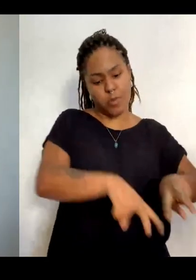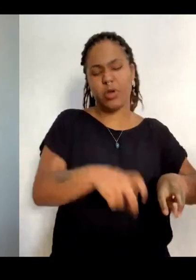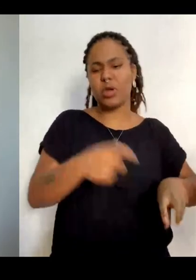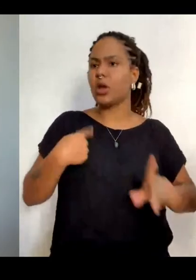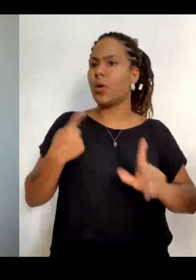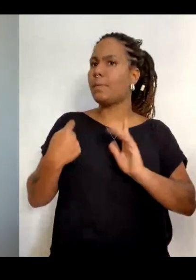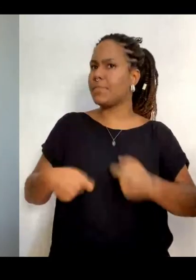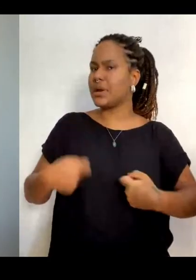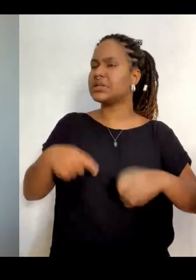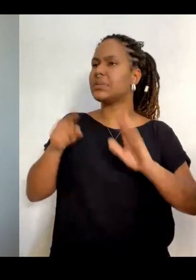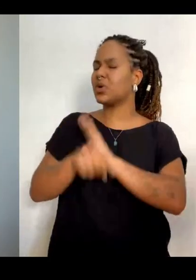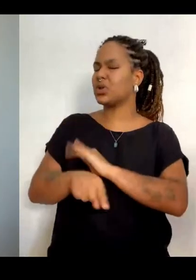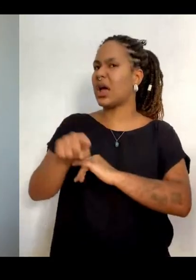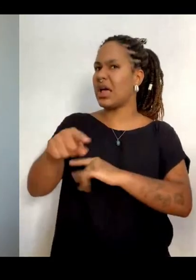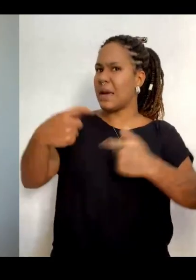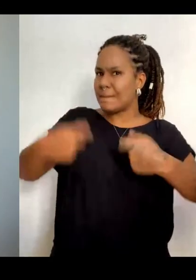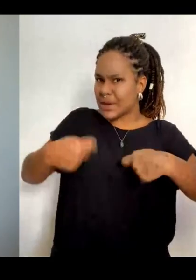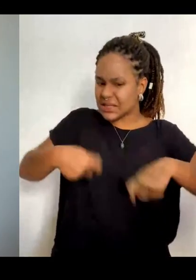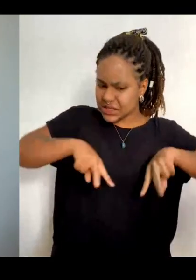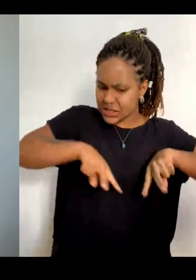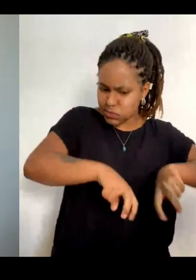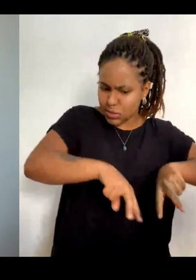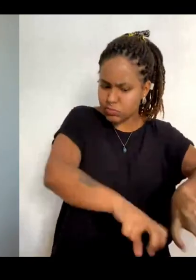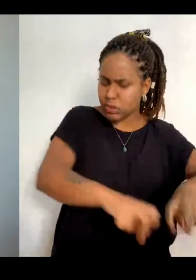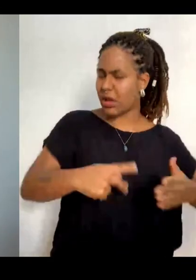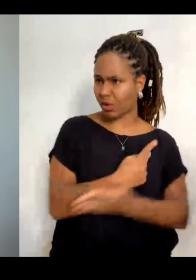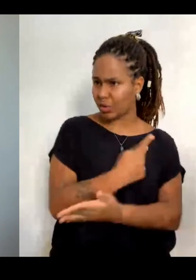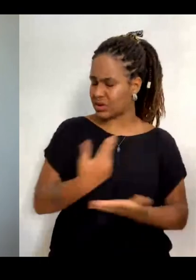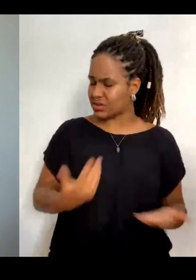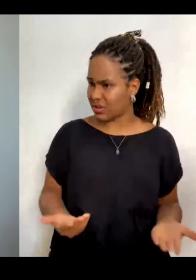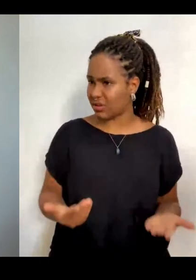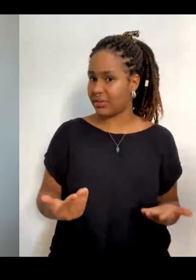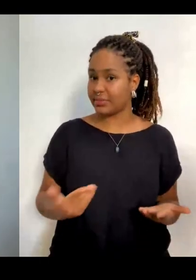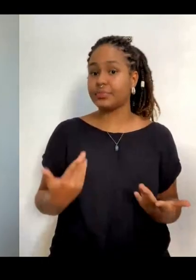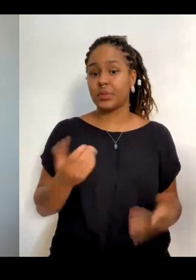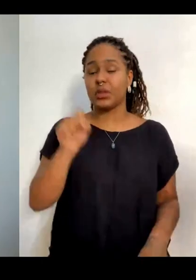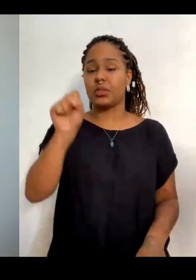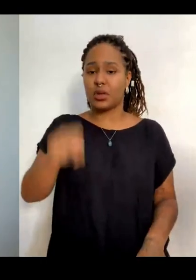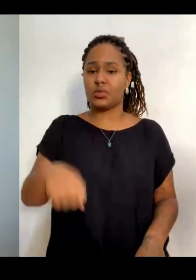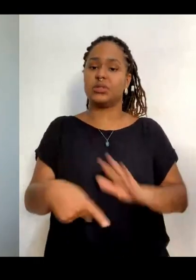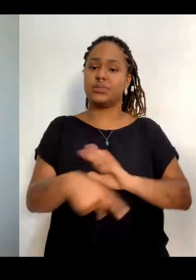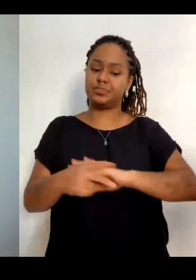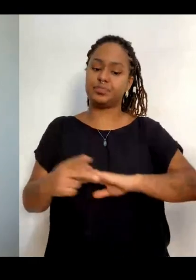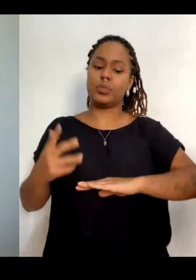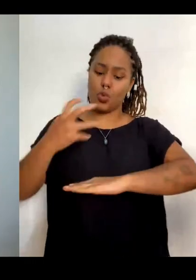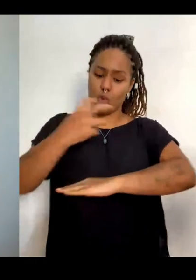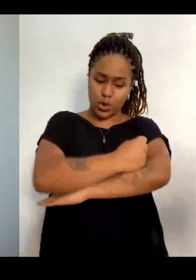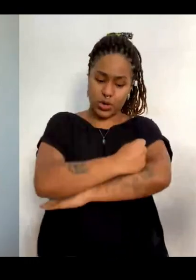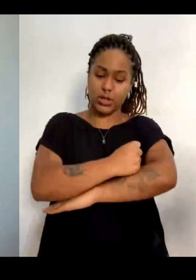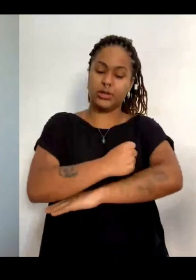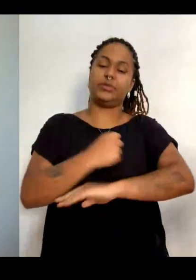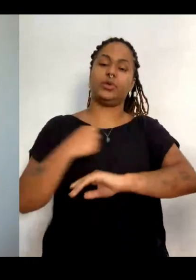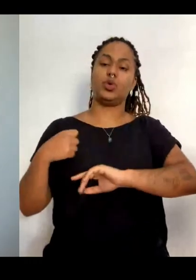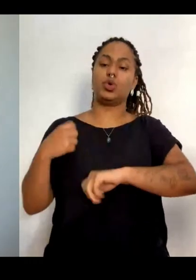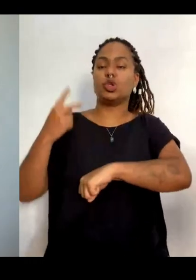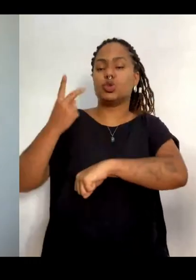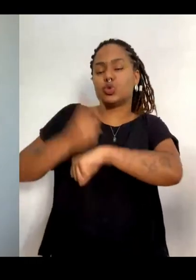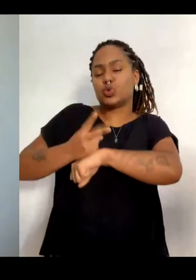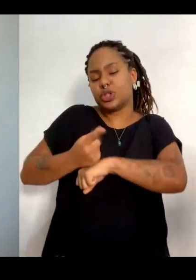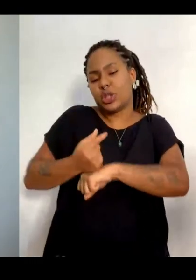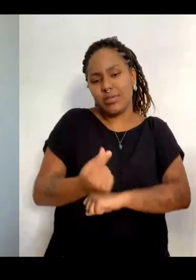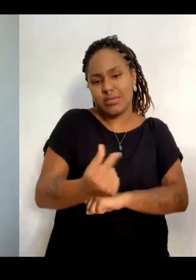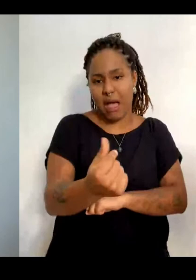colonialism that we're experiencing a lot is part of a history of coloniality Which is far from over